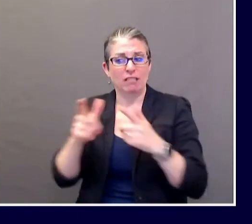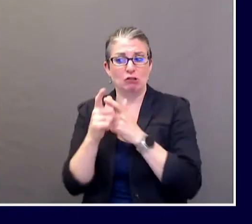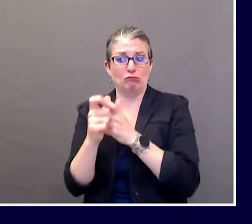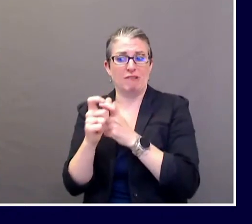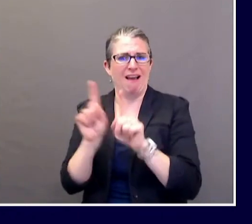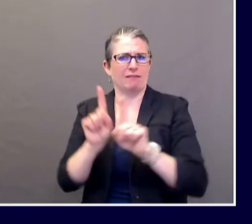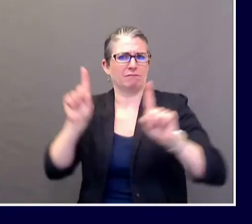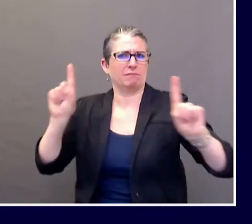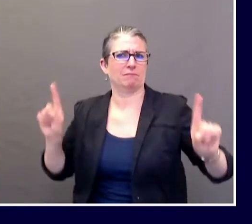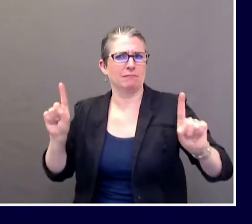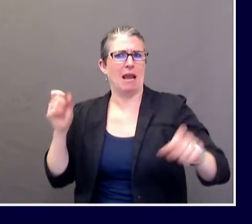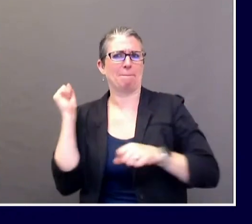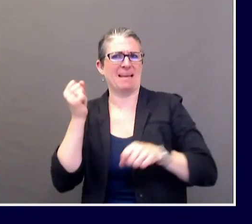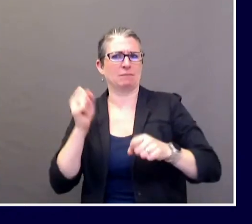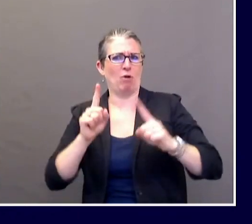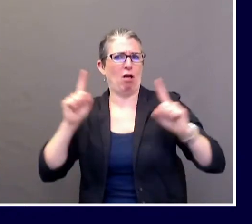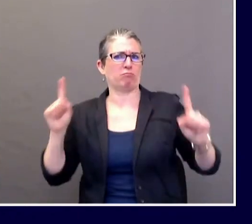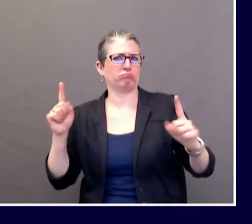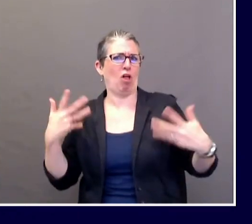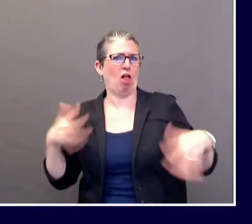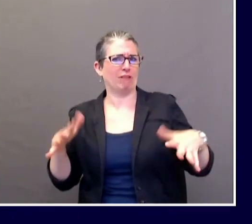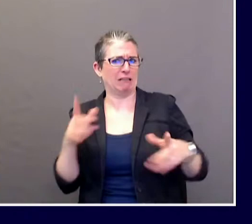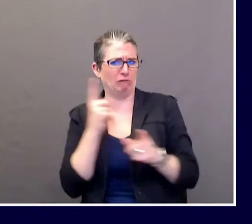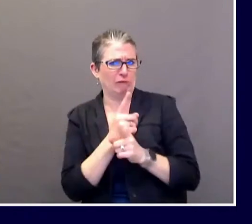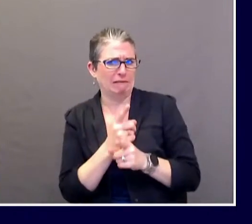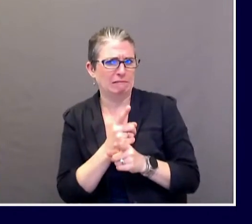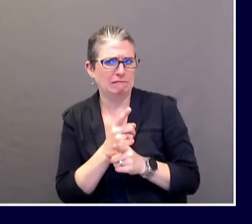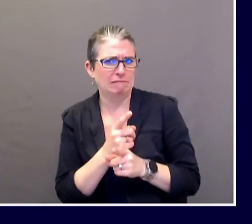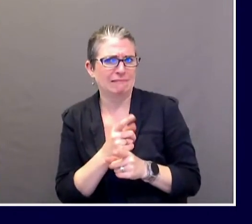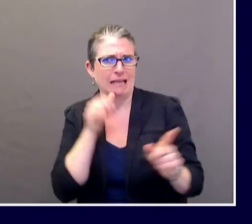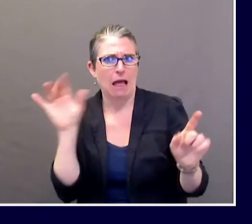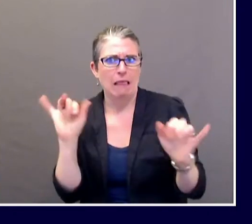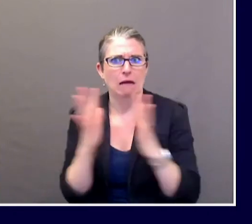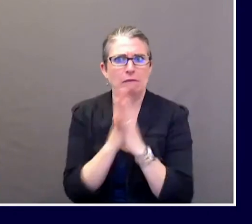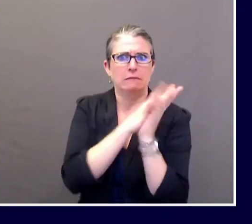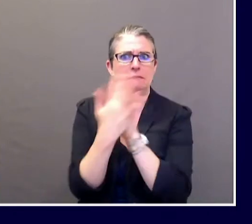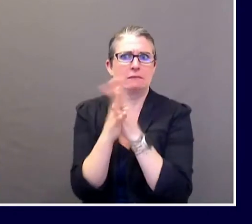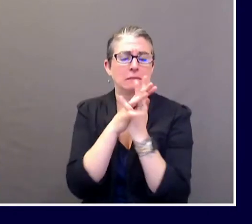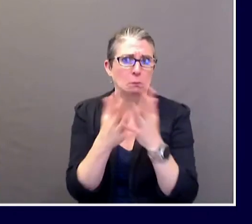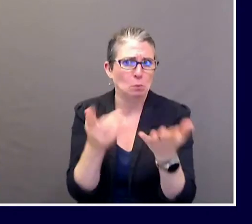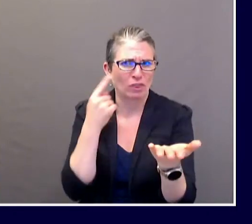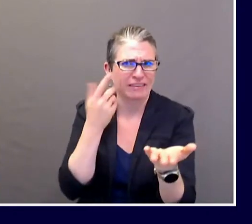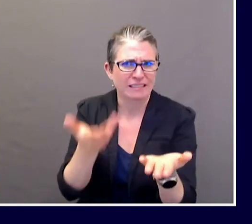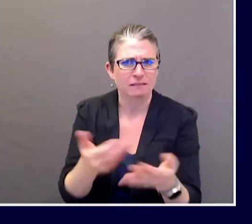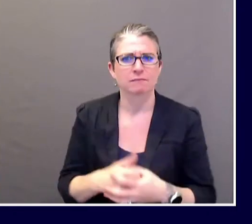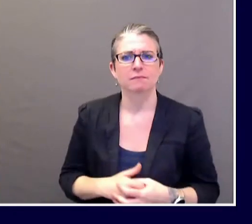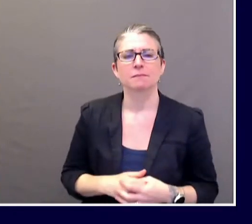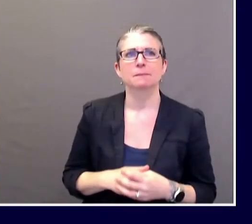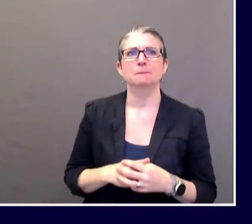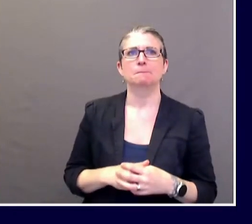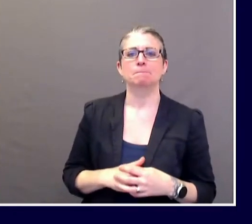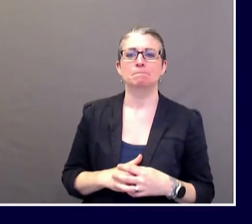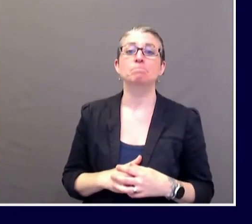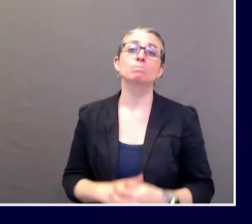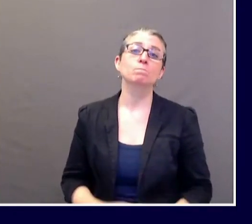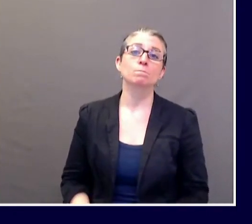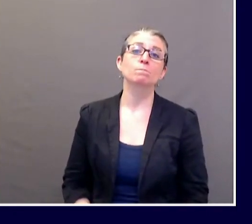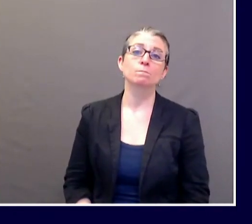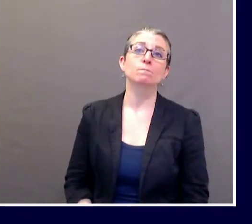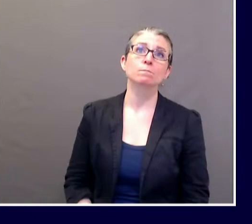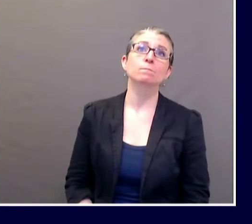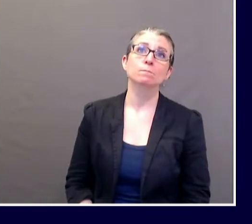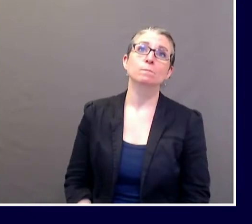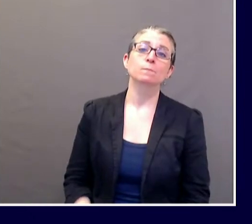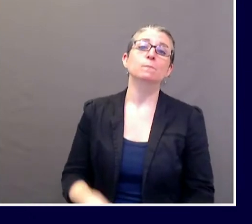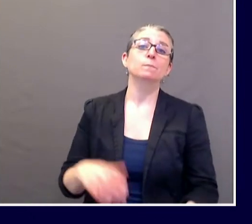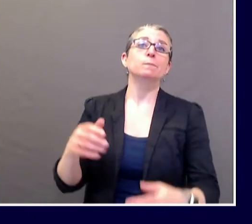vaccination? I'll take the first part, which is we will be updating all of the COVID-19 prevention checklists,